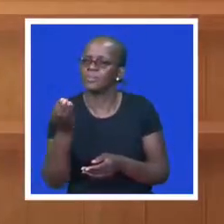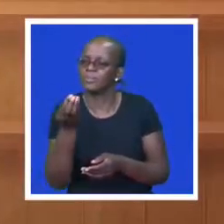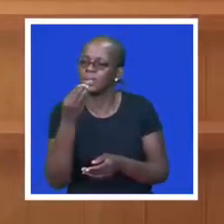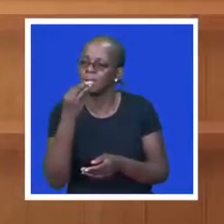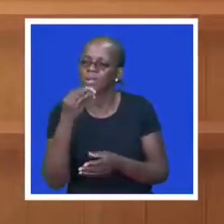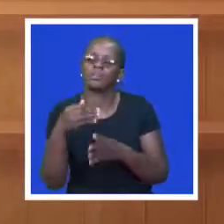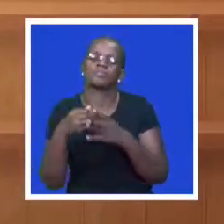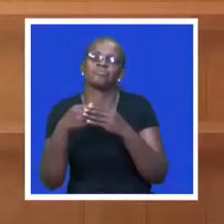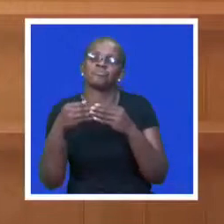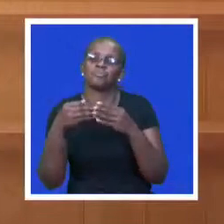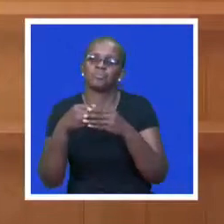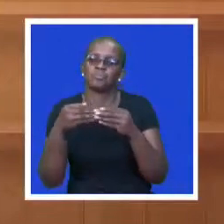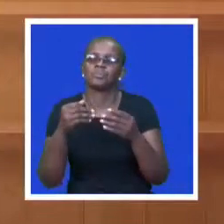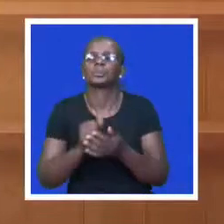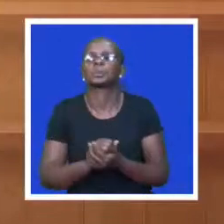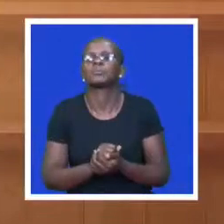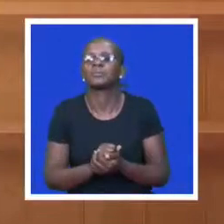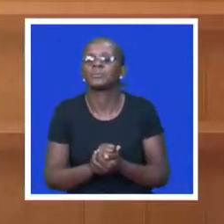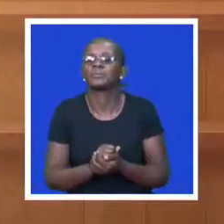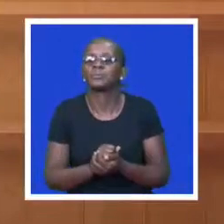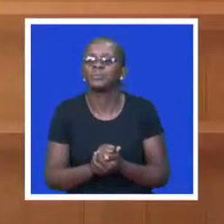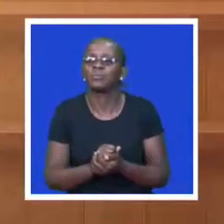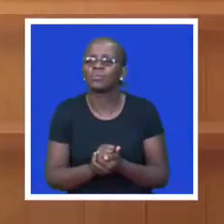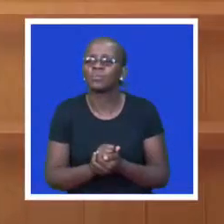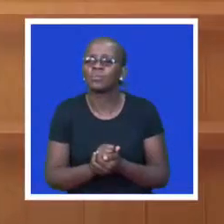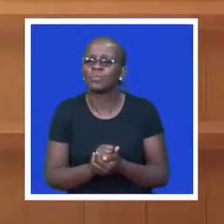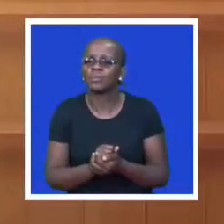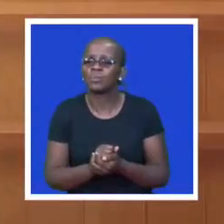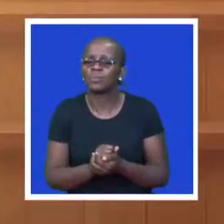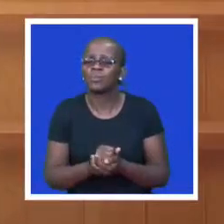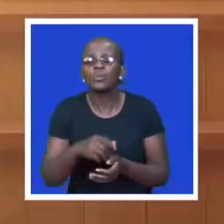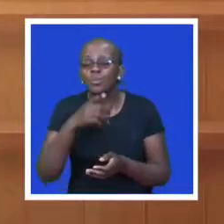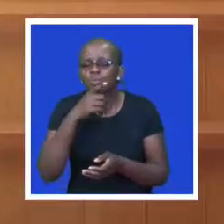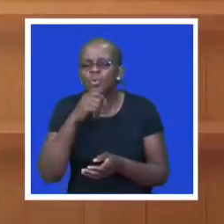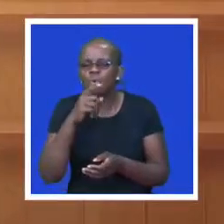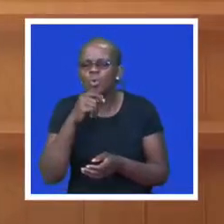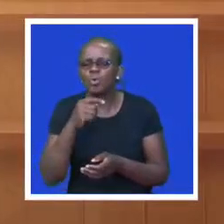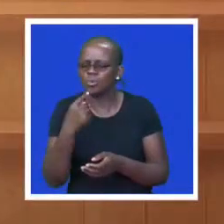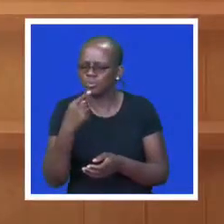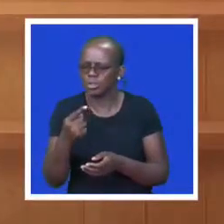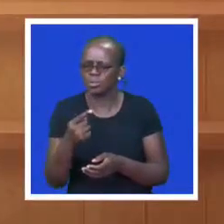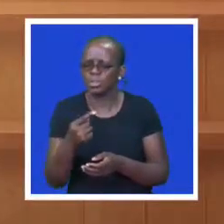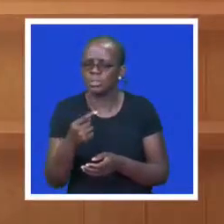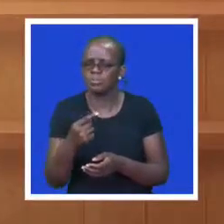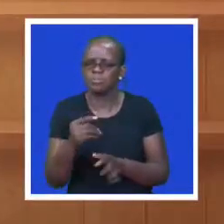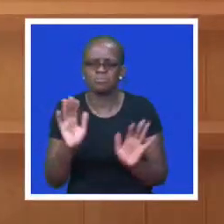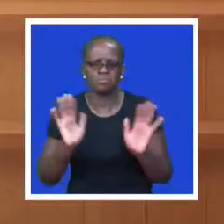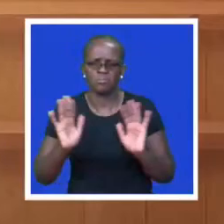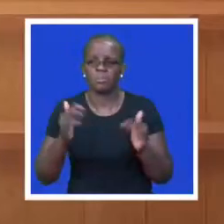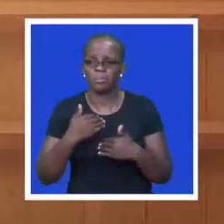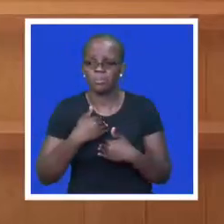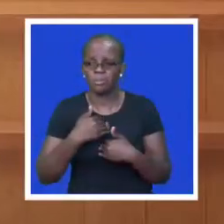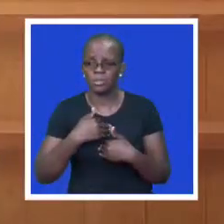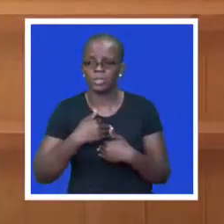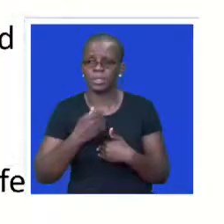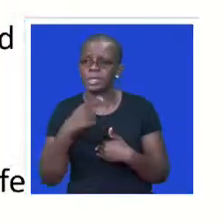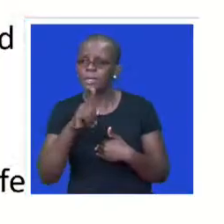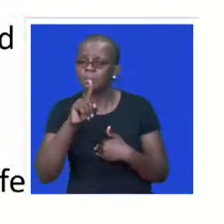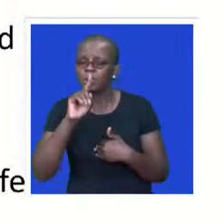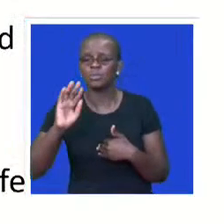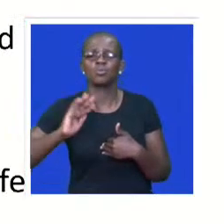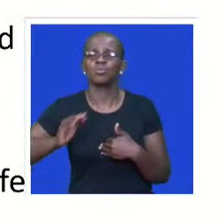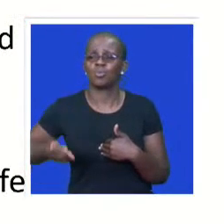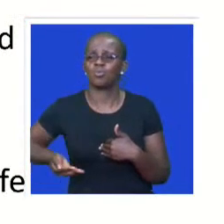him. And also he further blamed his own wife. Yes. And then Eve, when Eve was asked